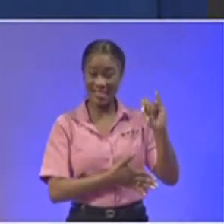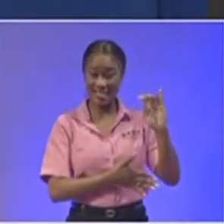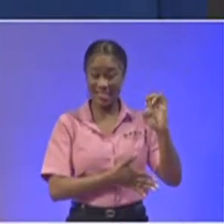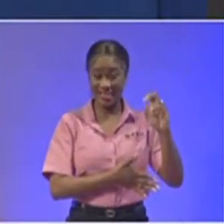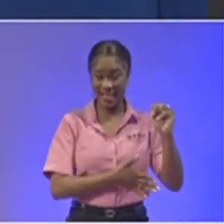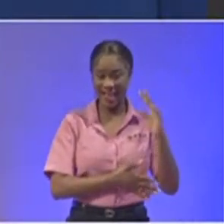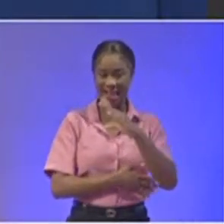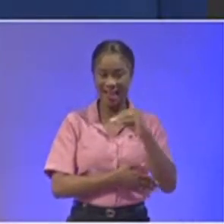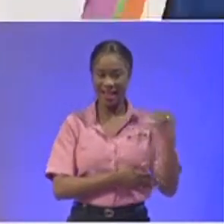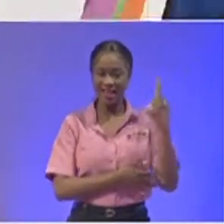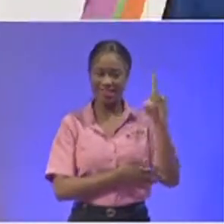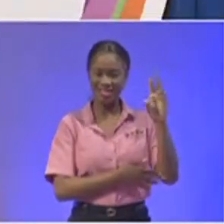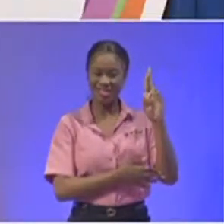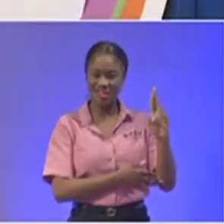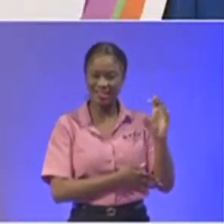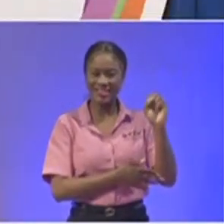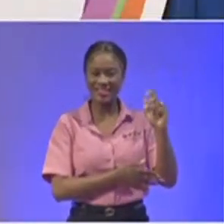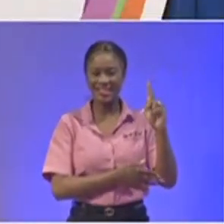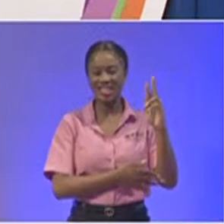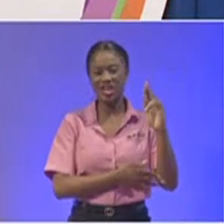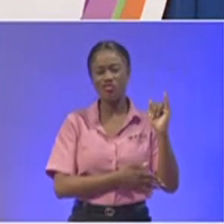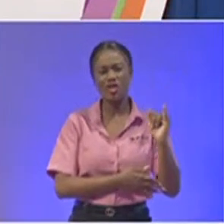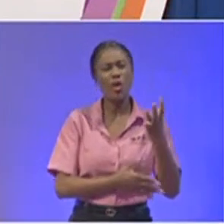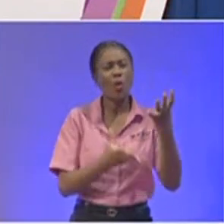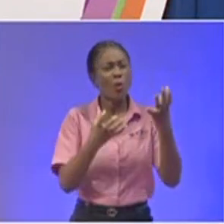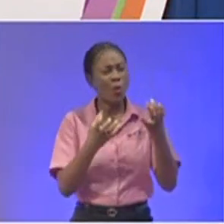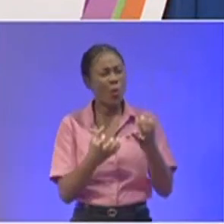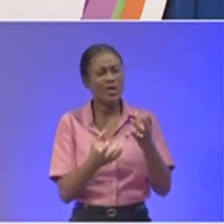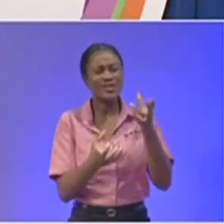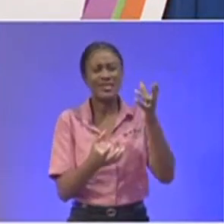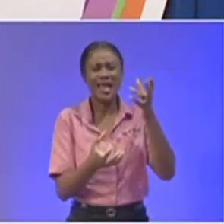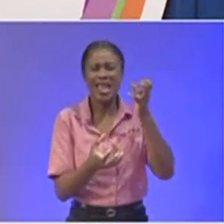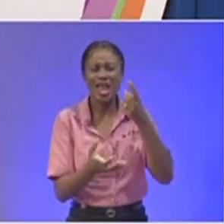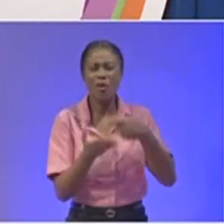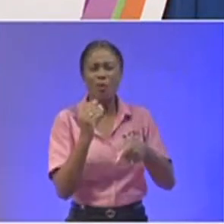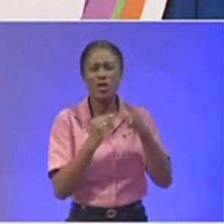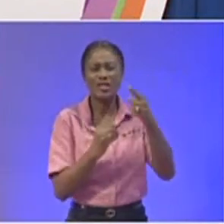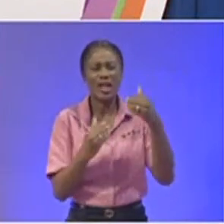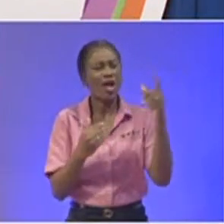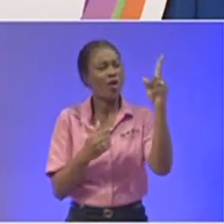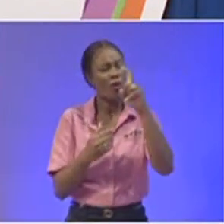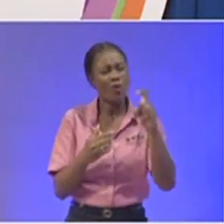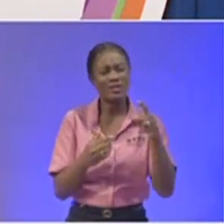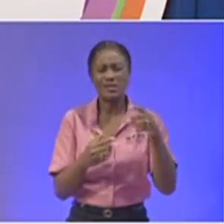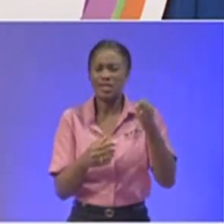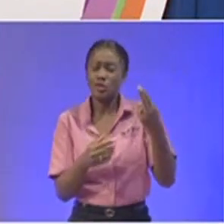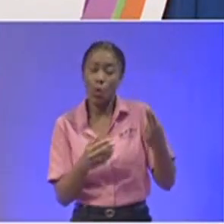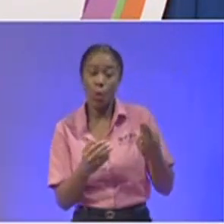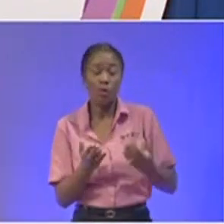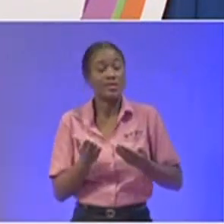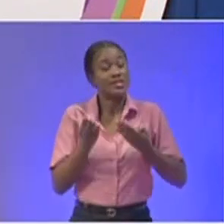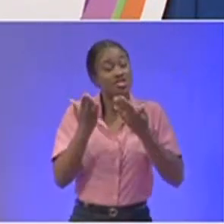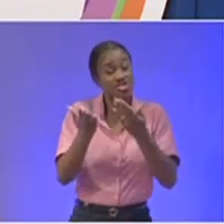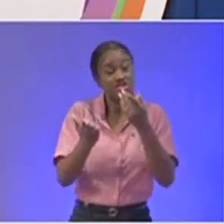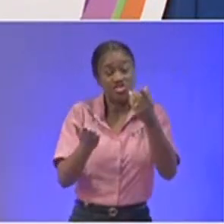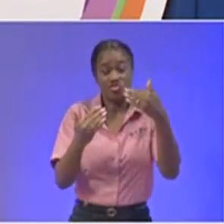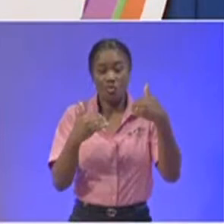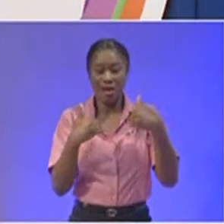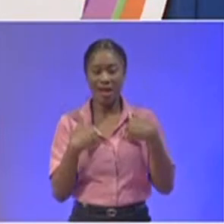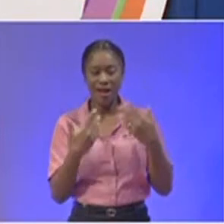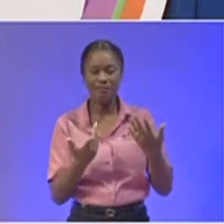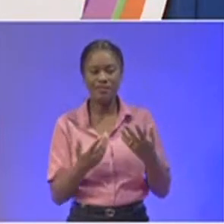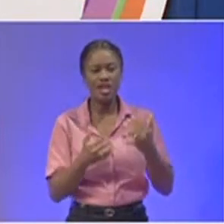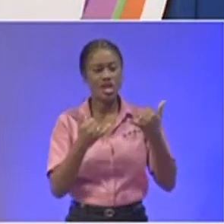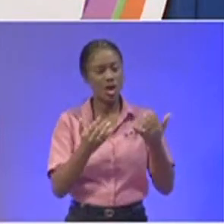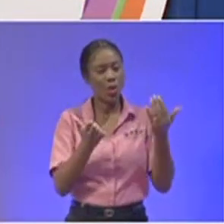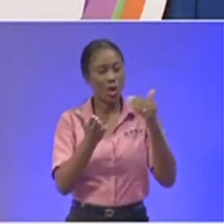want to hear your voice. We want to hear what are some of the questions that you have, what are some of the suggestions. And once again, going back to the parent with